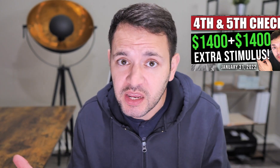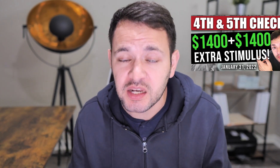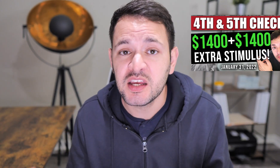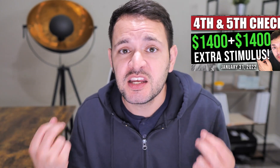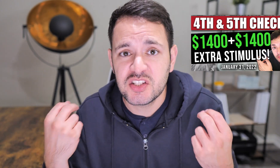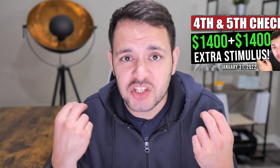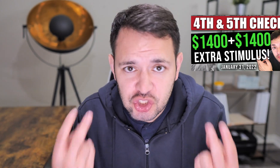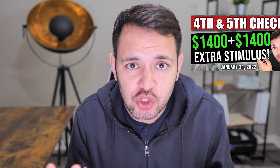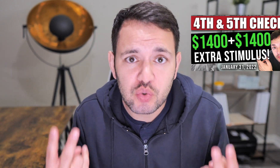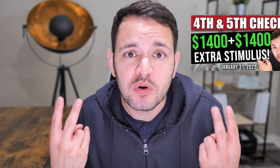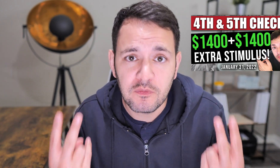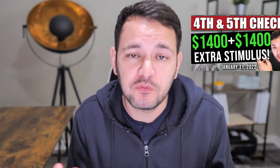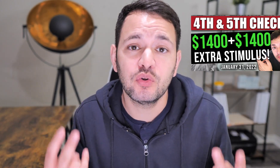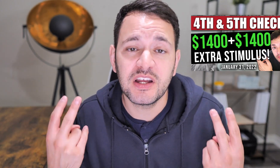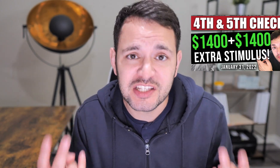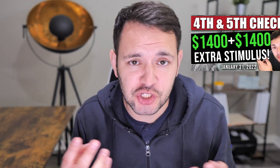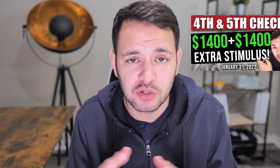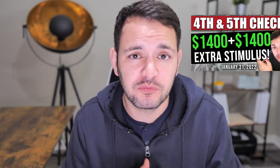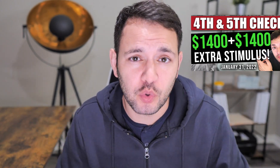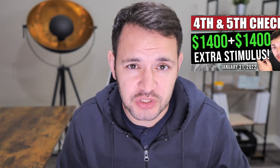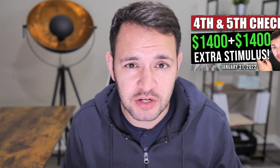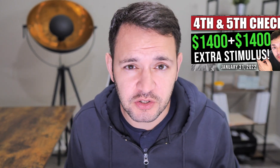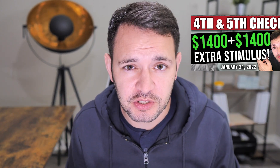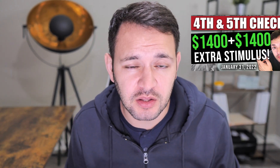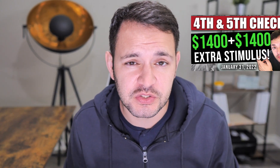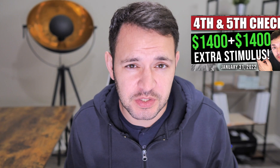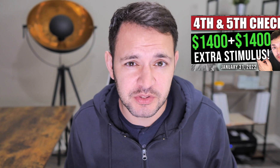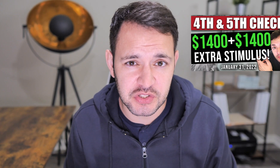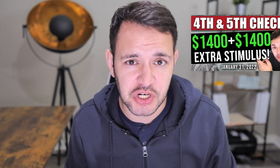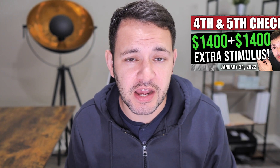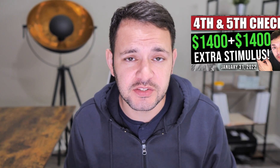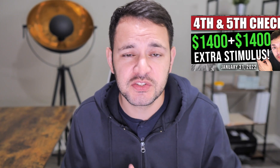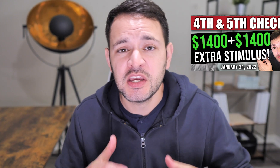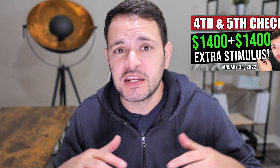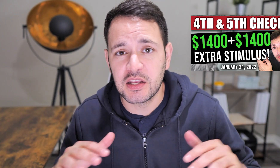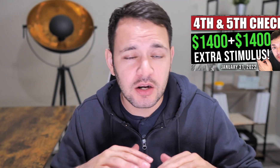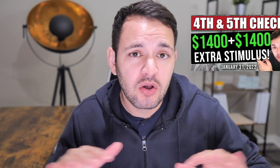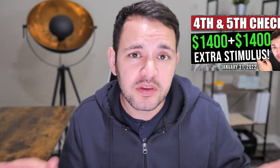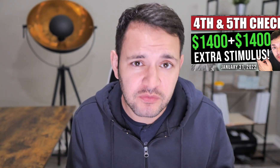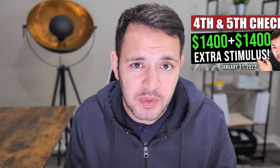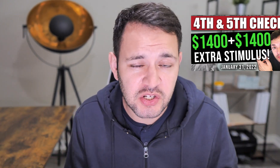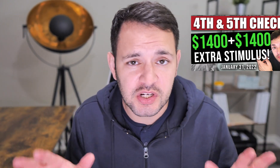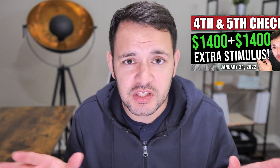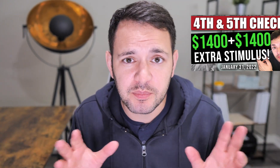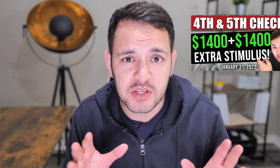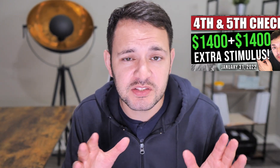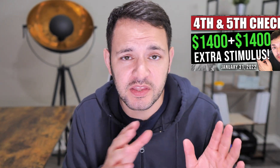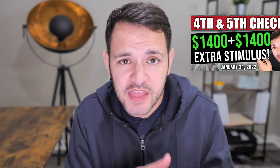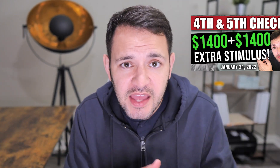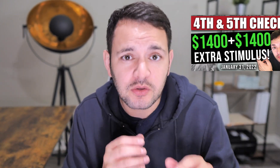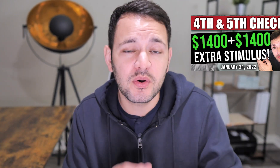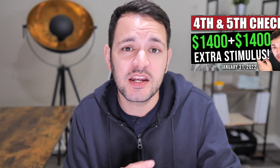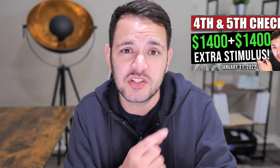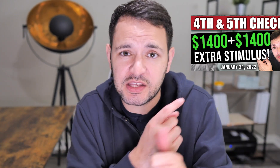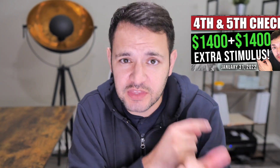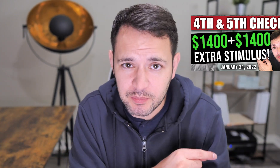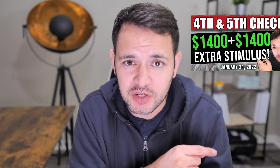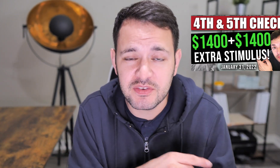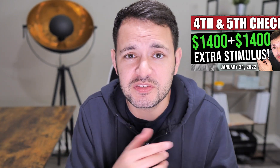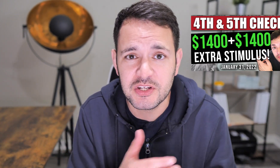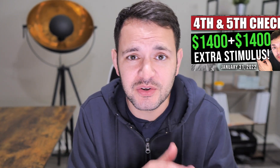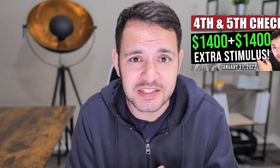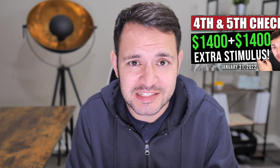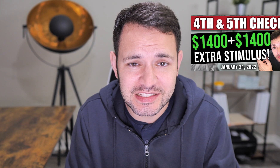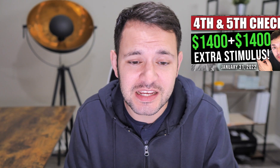could equate to two full additional $1,400 stimulus checks. Now, to get all the information and the updates on that, go ahead and check out